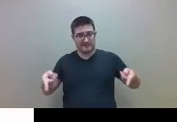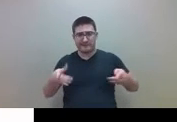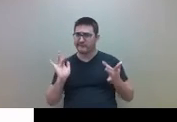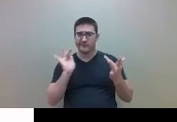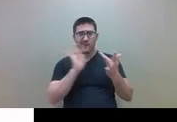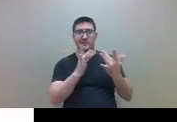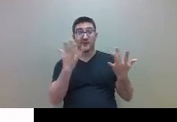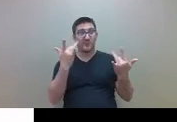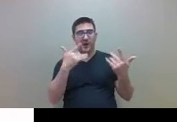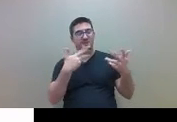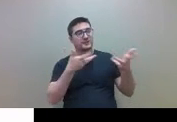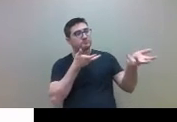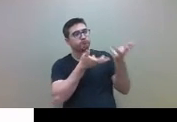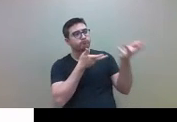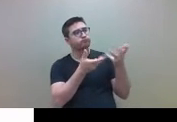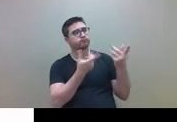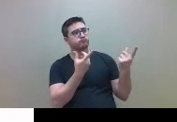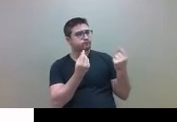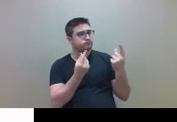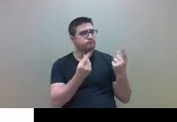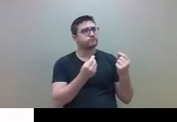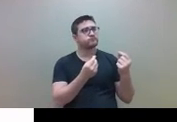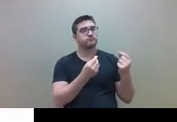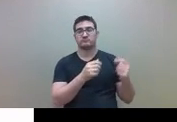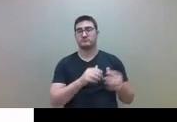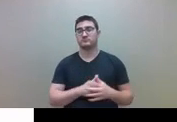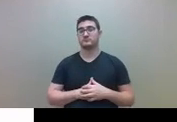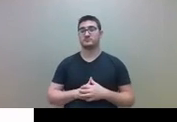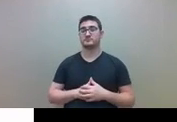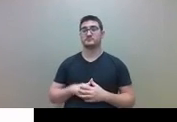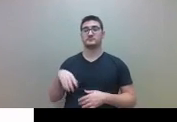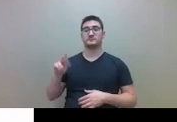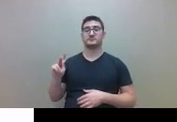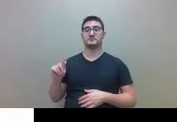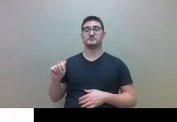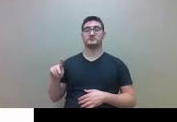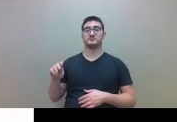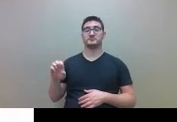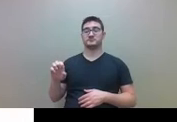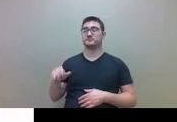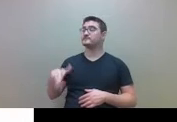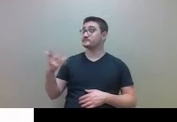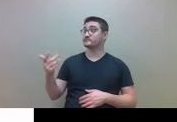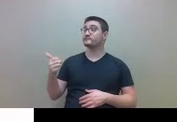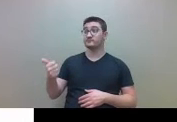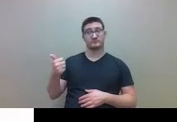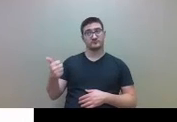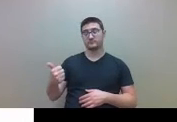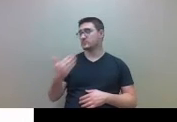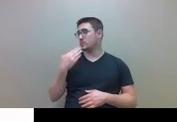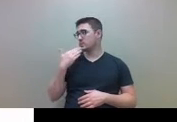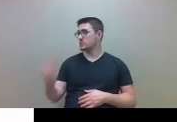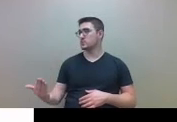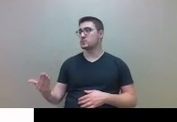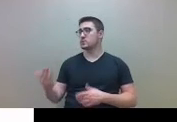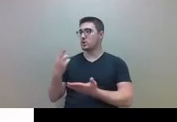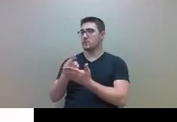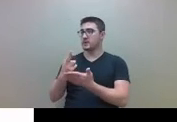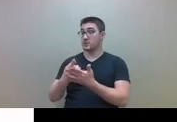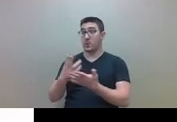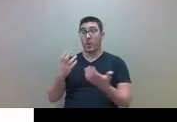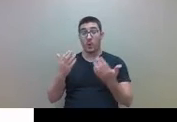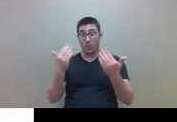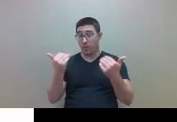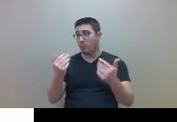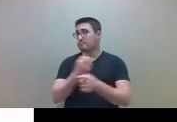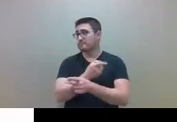to have someone come out. Okay. Anna, that's a really great resource for people that I hope a lot of people are